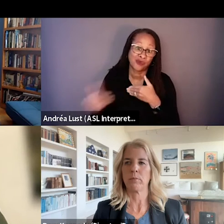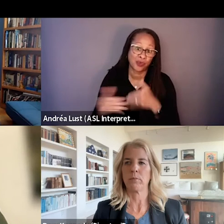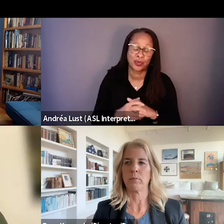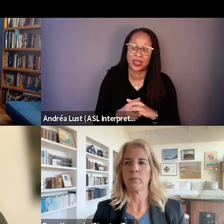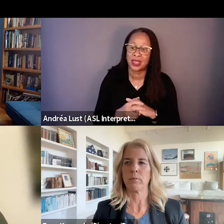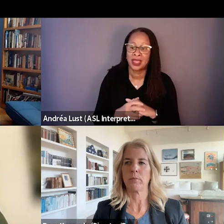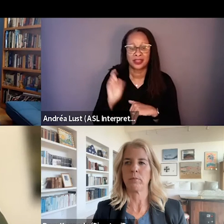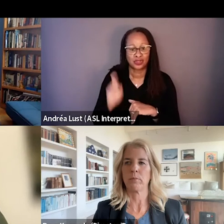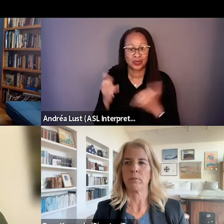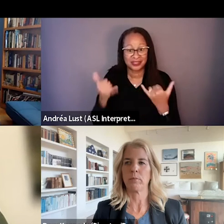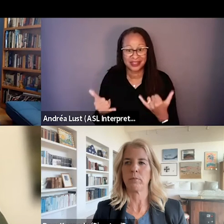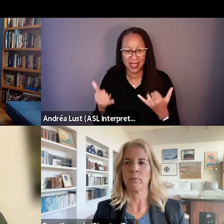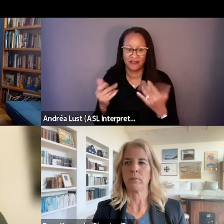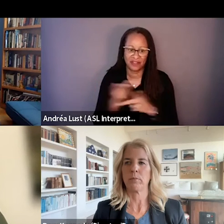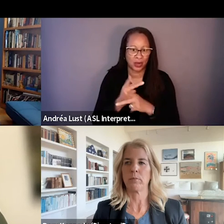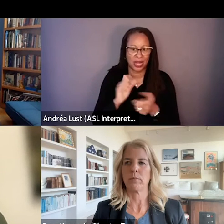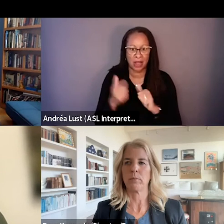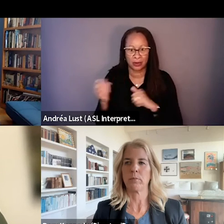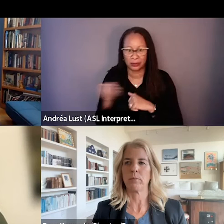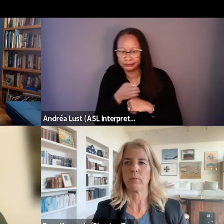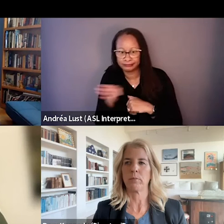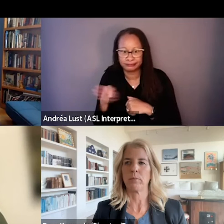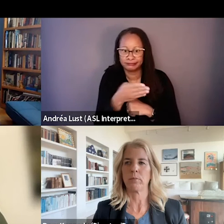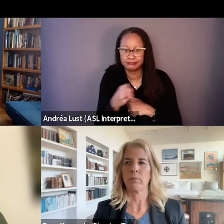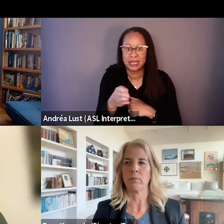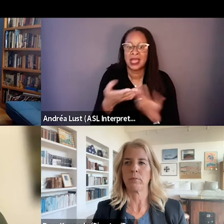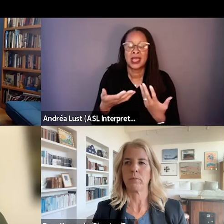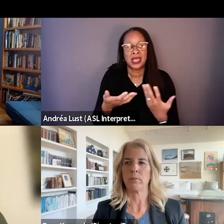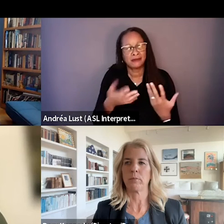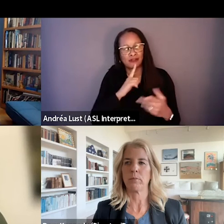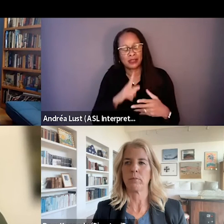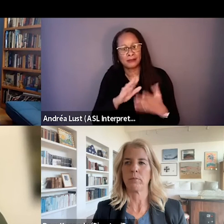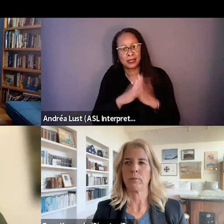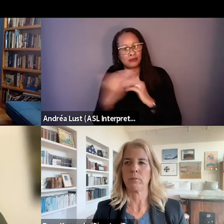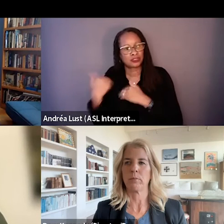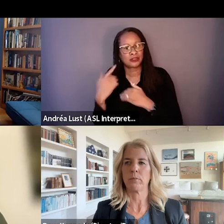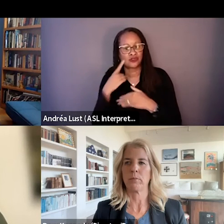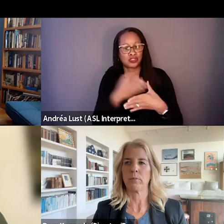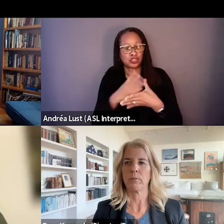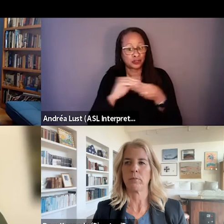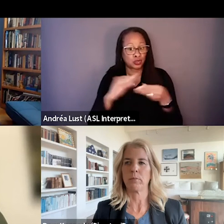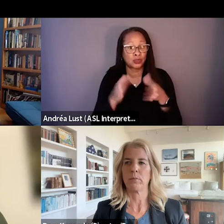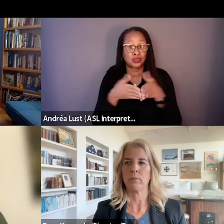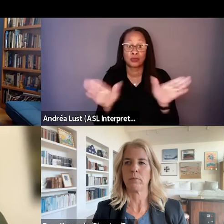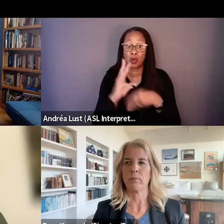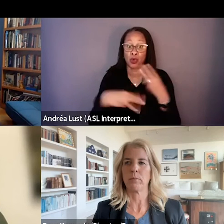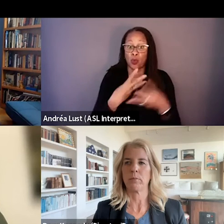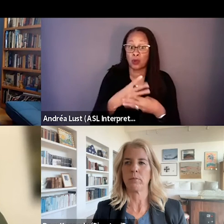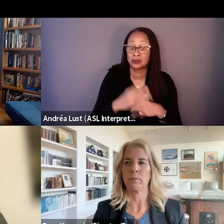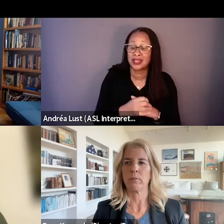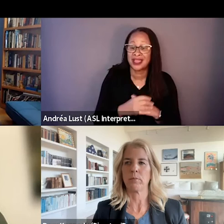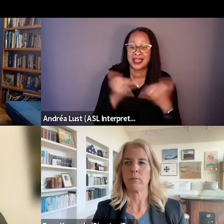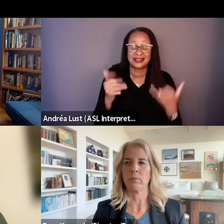that you have to navigate that and be responsible for the telling of that story to the broader world. And